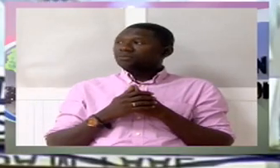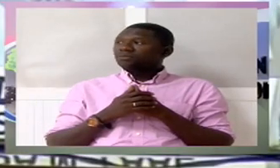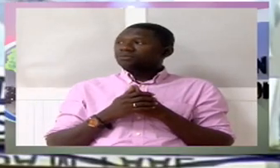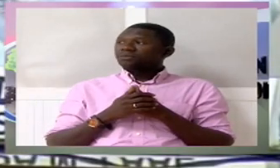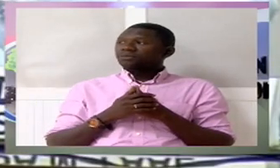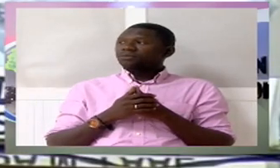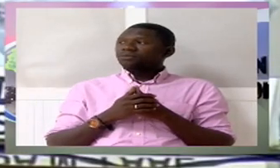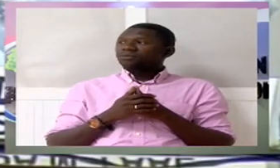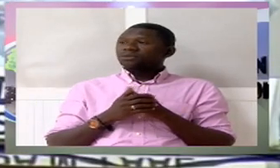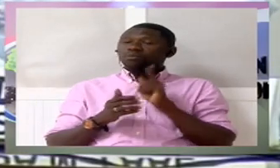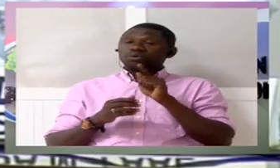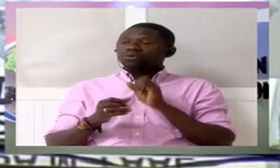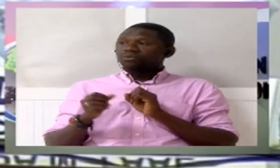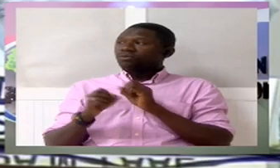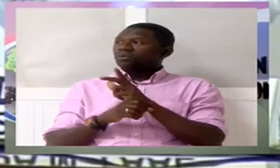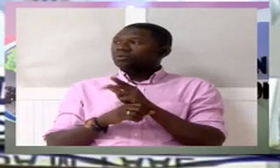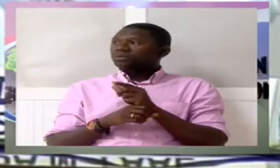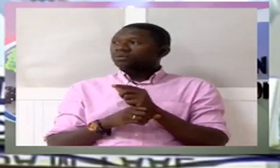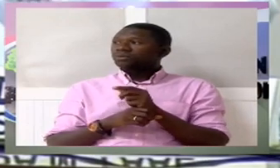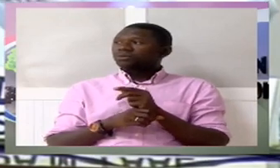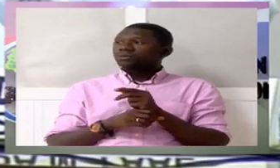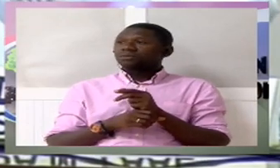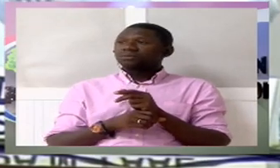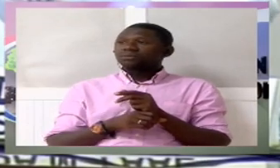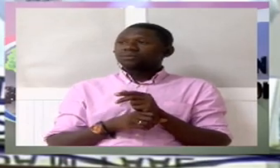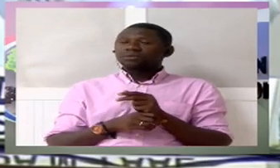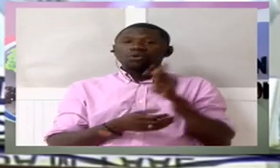Point of order. The witness kept saying Jahal,